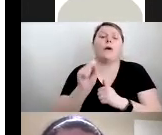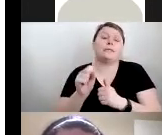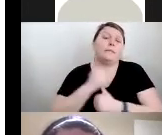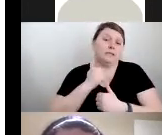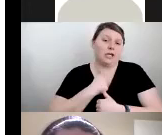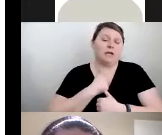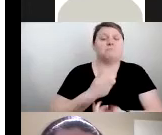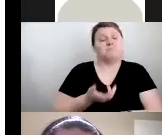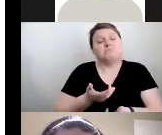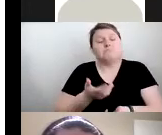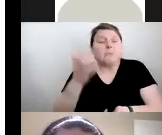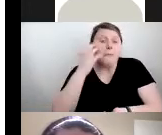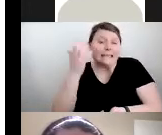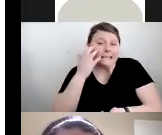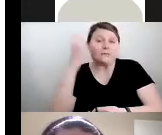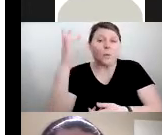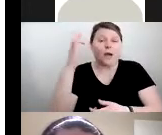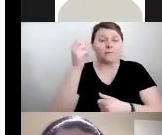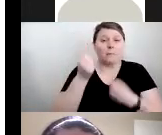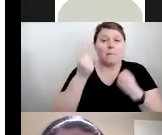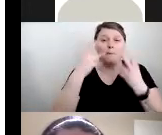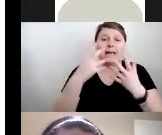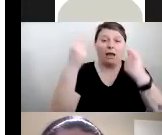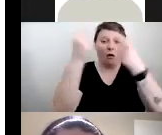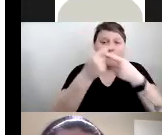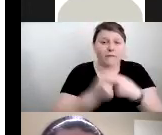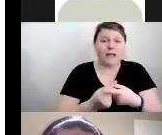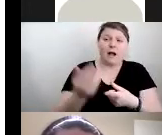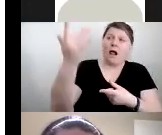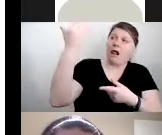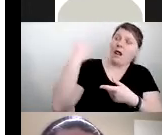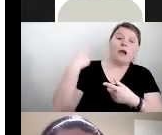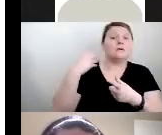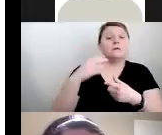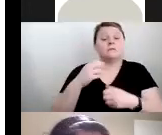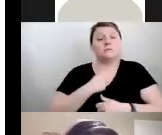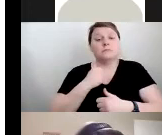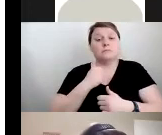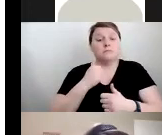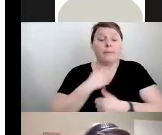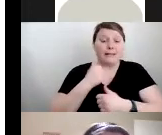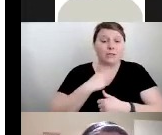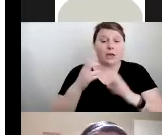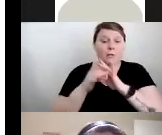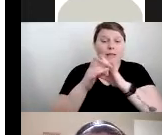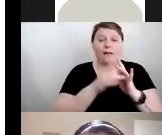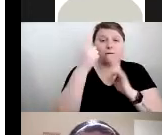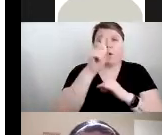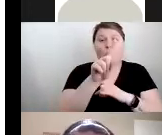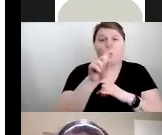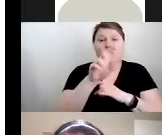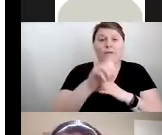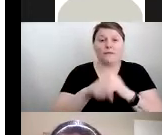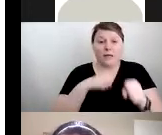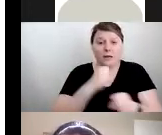just look back at all of the conflicts that our military has been in over the last 150 years, really more troops suffer